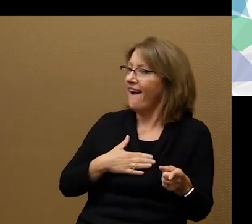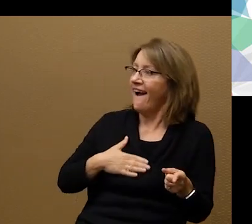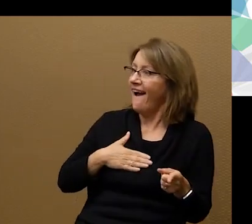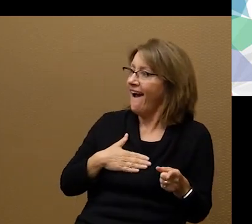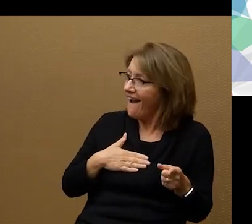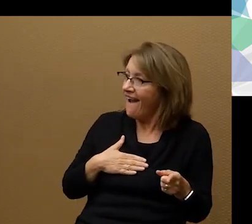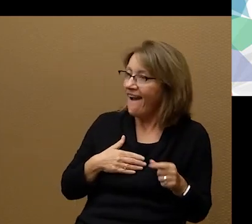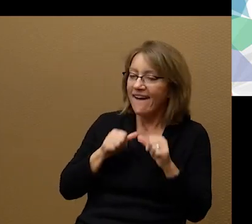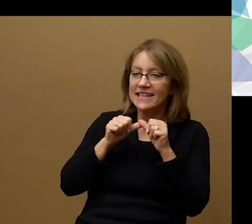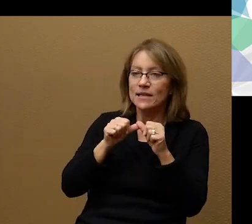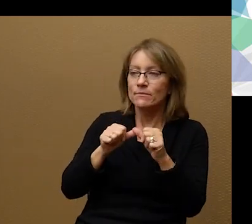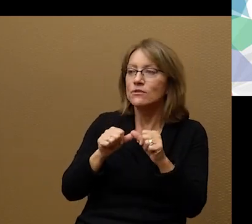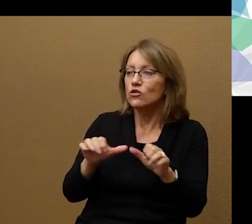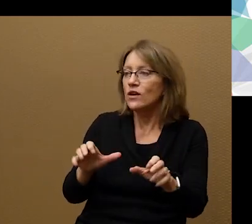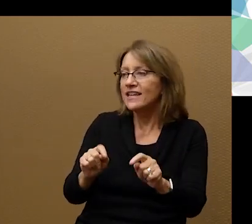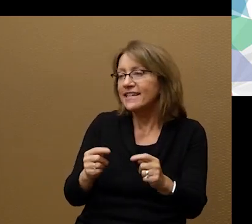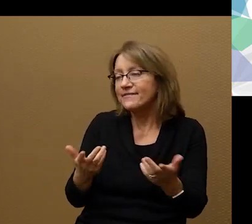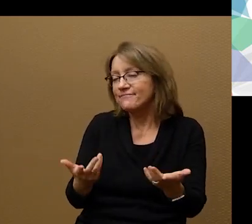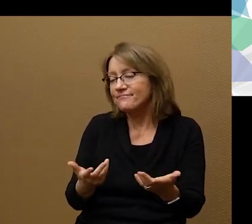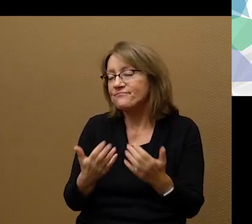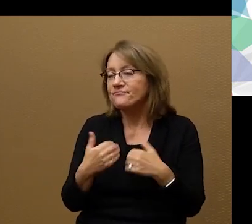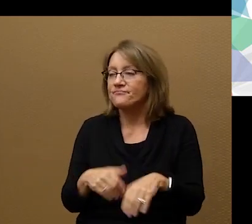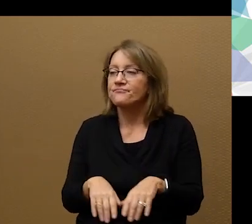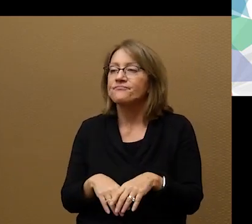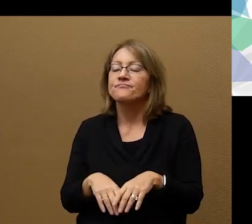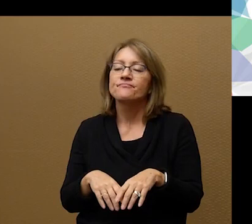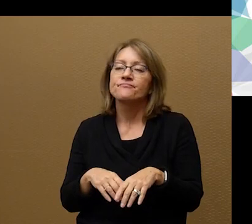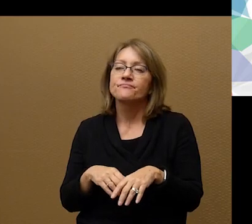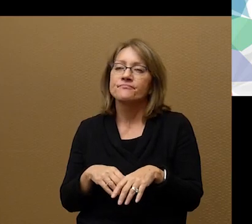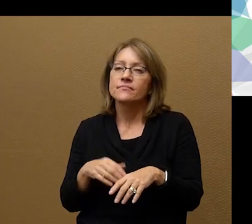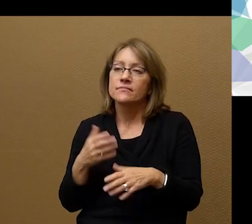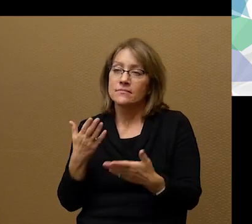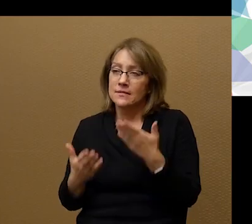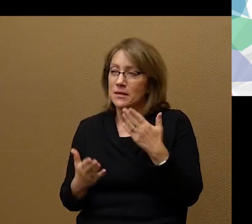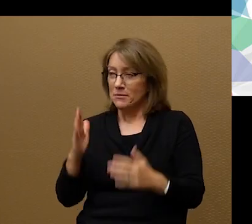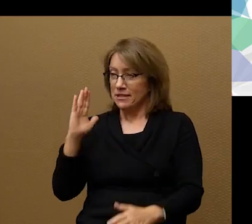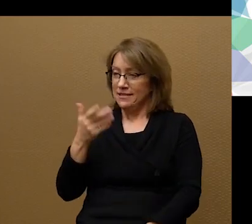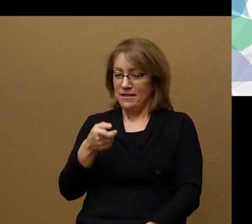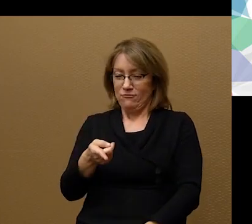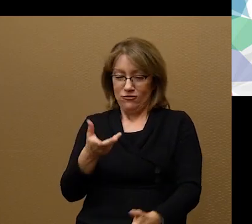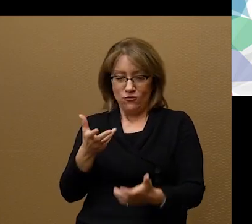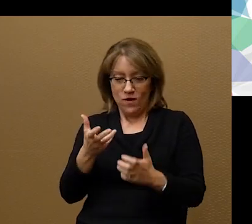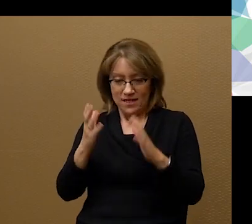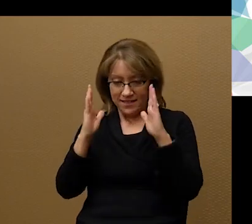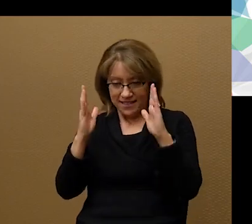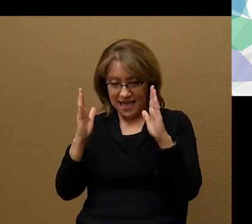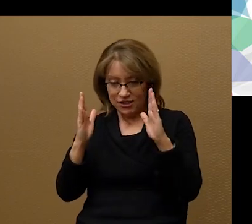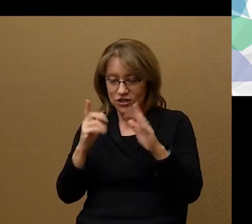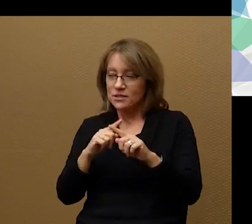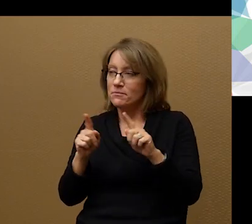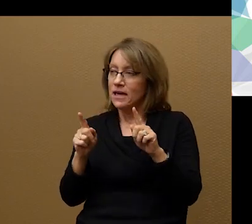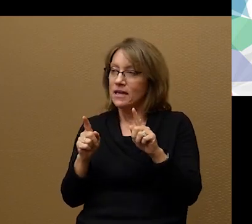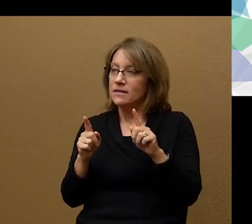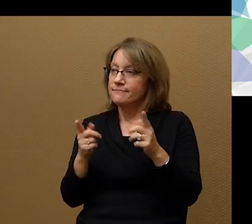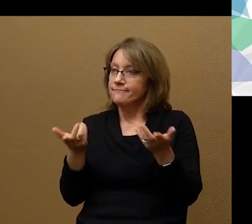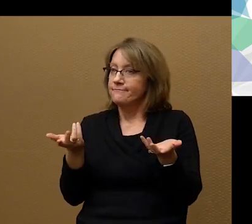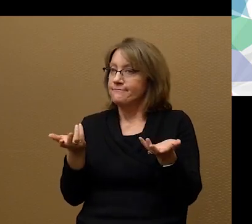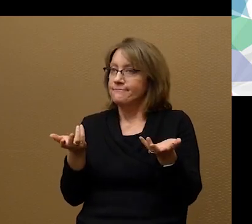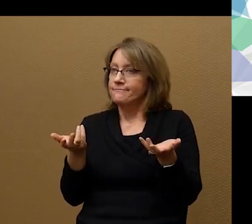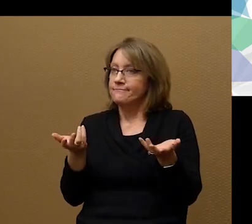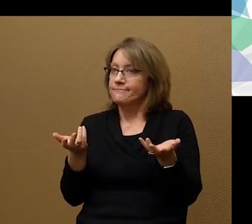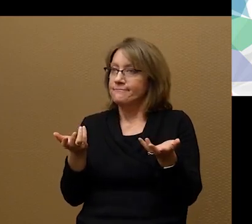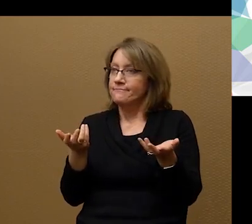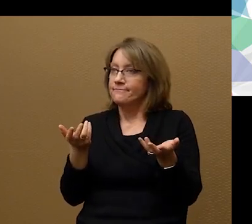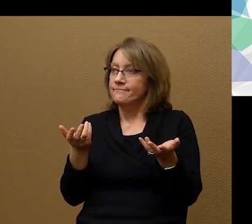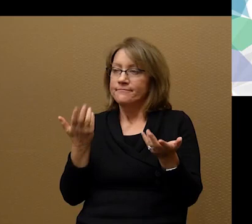It may look like attention-seeking behaviors, and their attention, who knows what